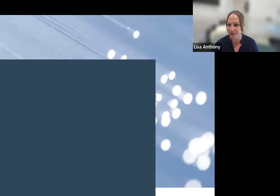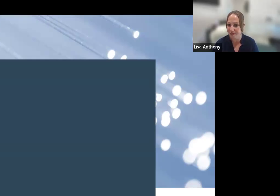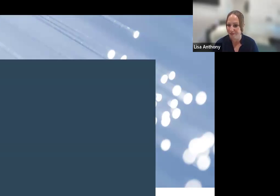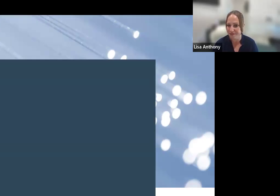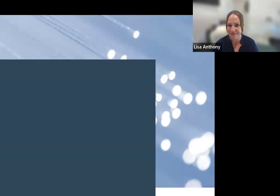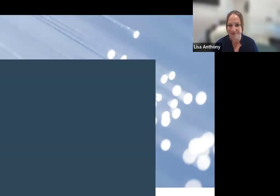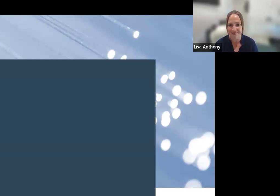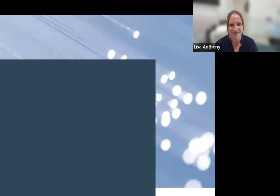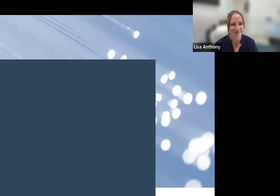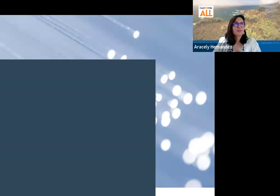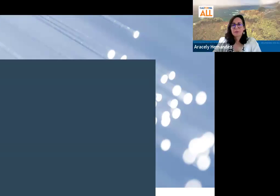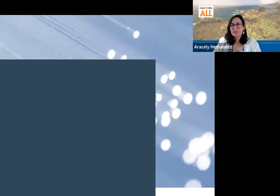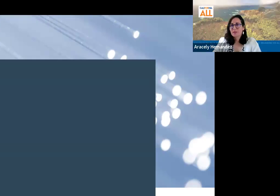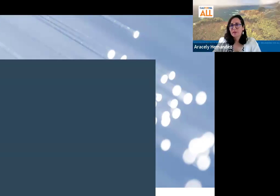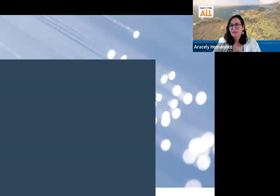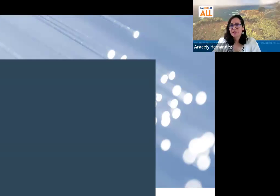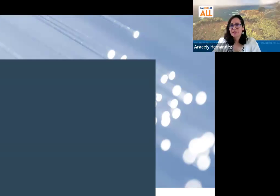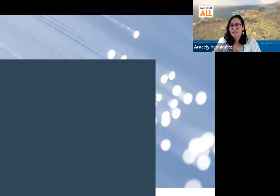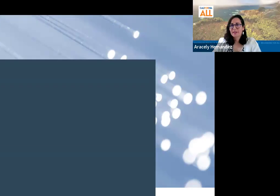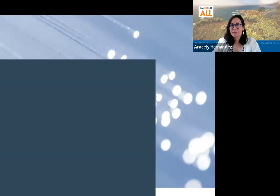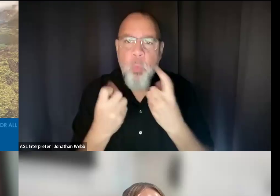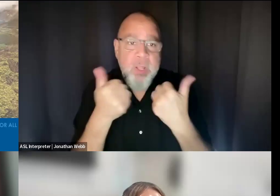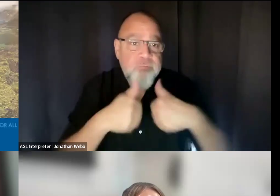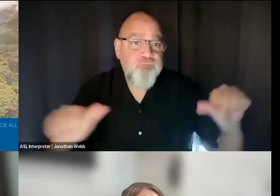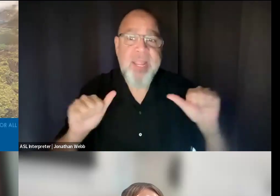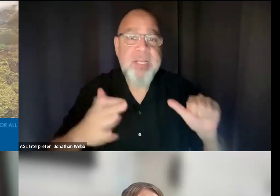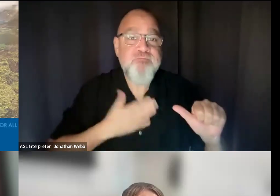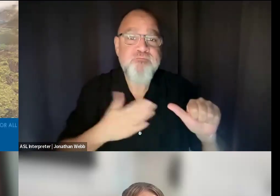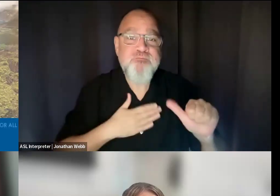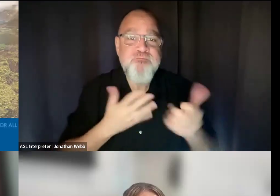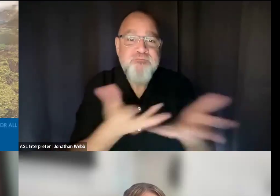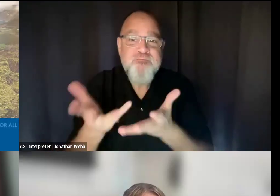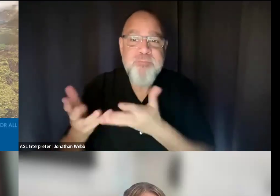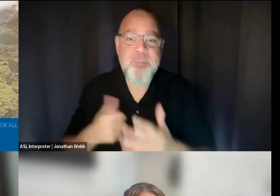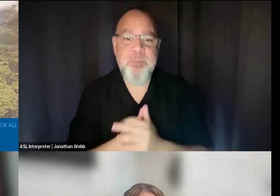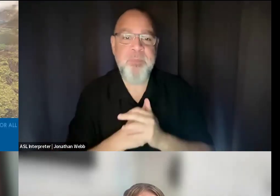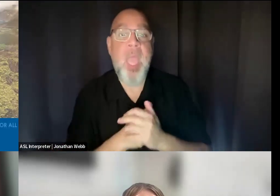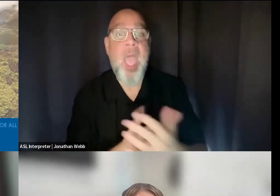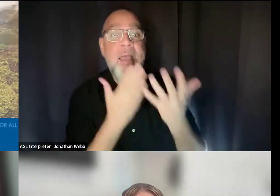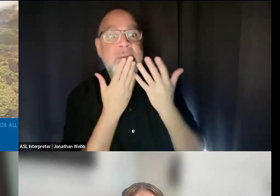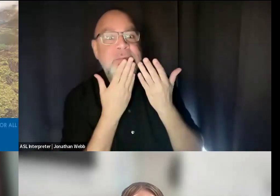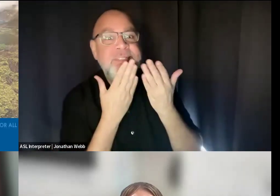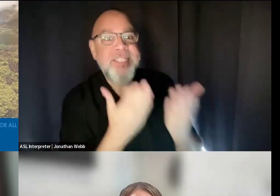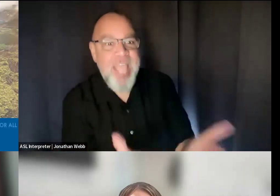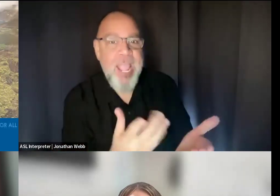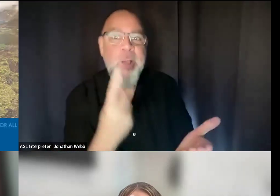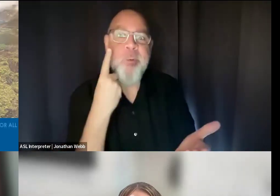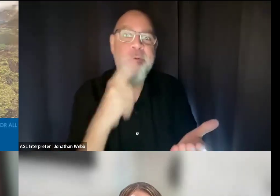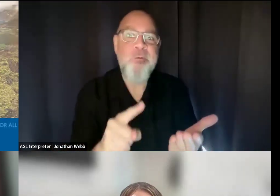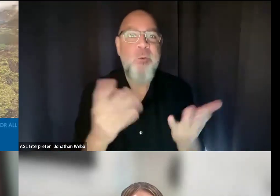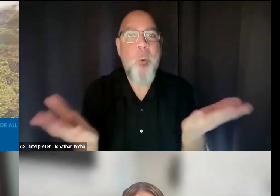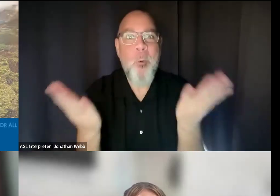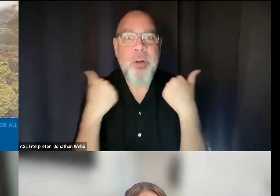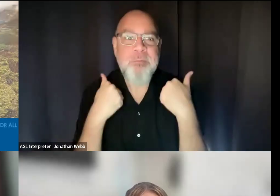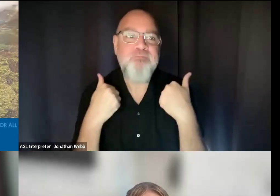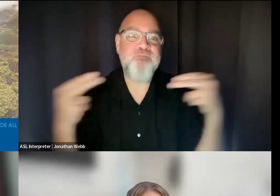feel free. Thank you so much, Loy and Lisa, for continuing to join us at our community of practice to share key updates